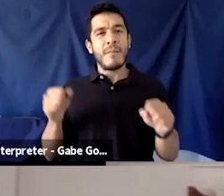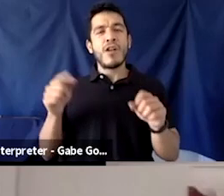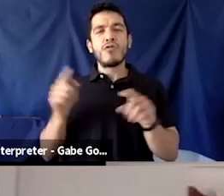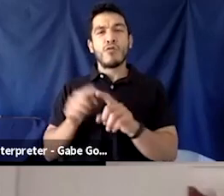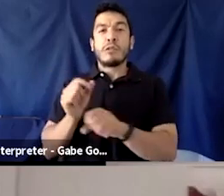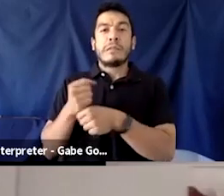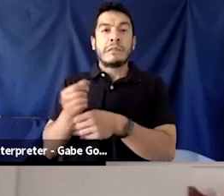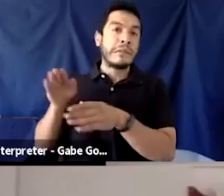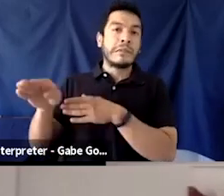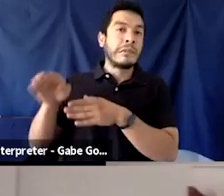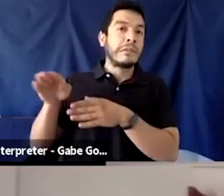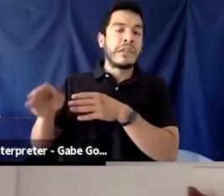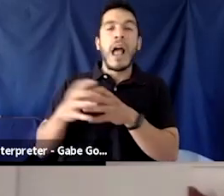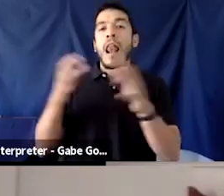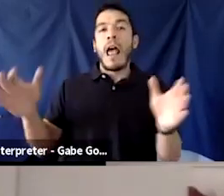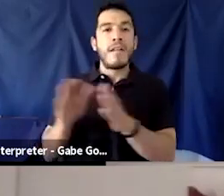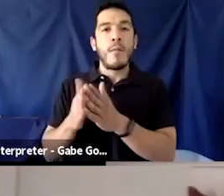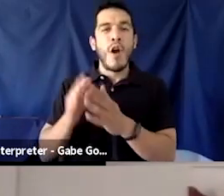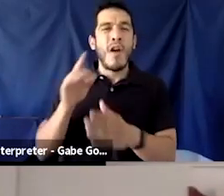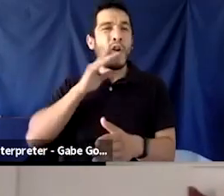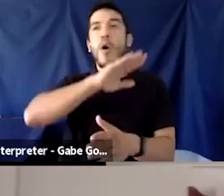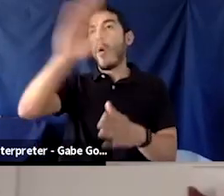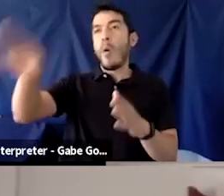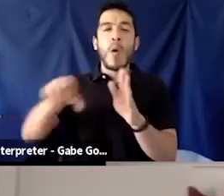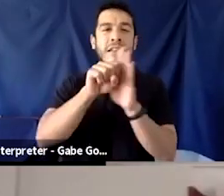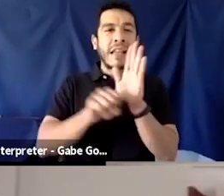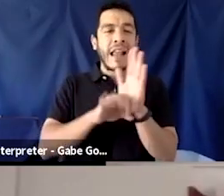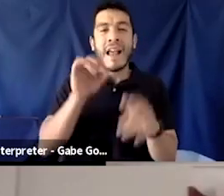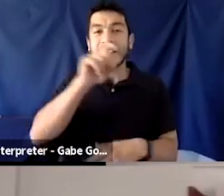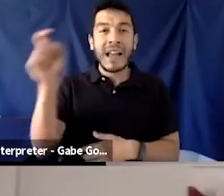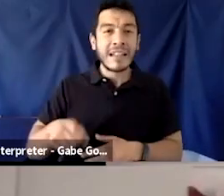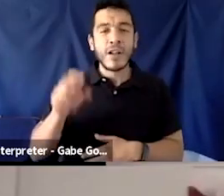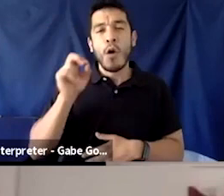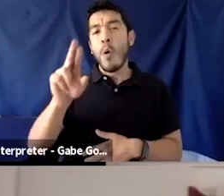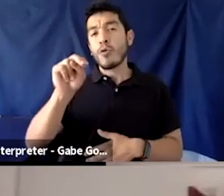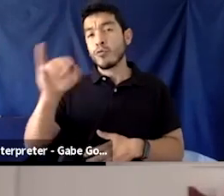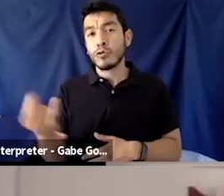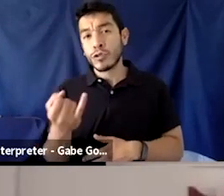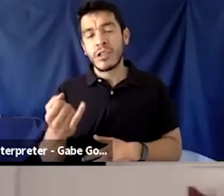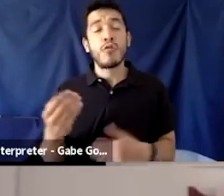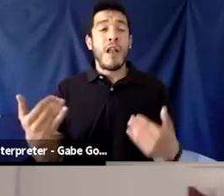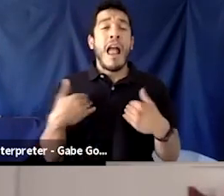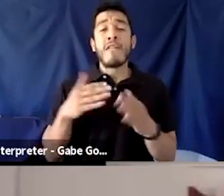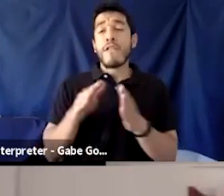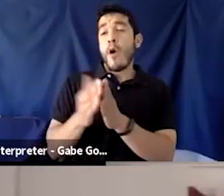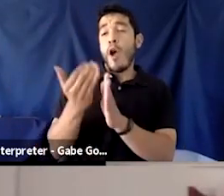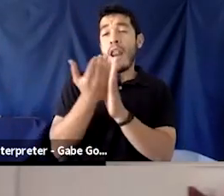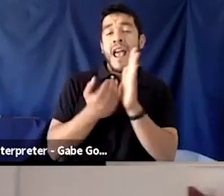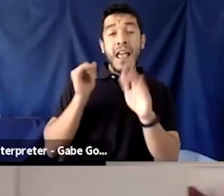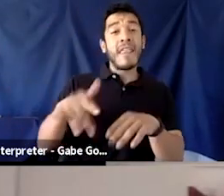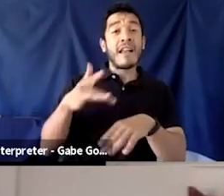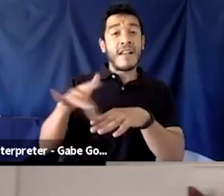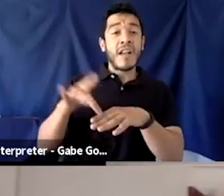the entire state of New Jersey or the entire state of Texas. So by having this book list, which is available online and in the back of